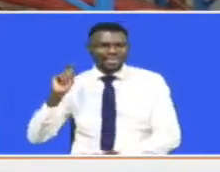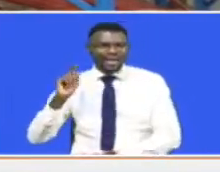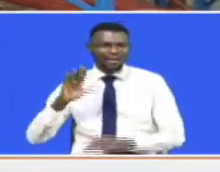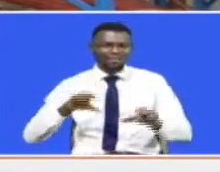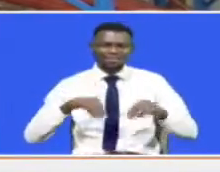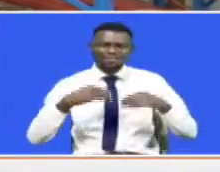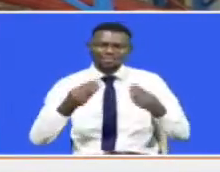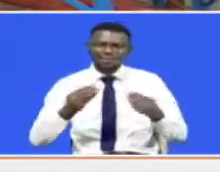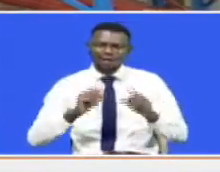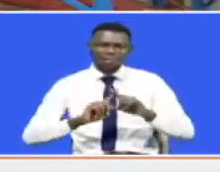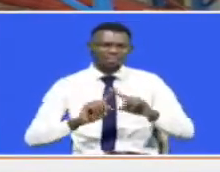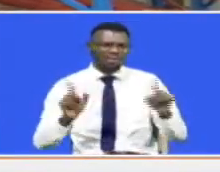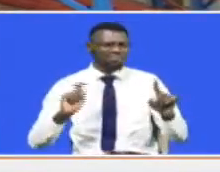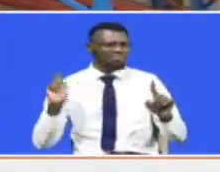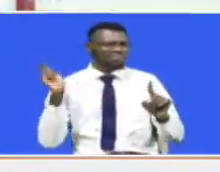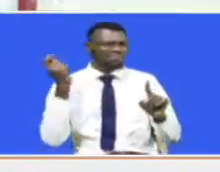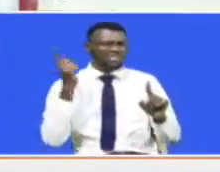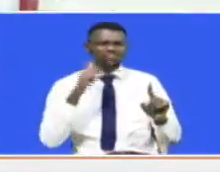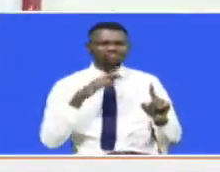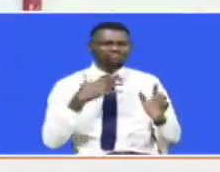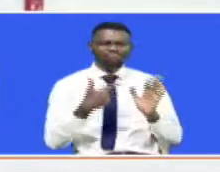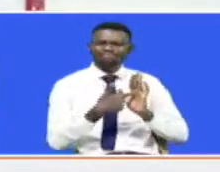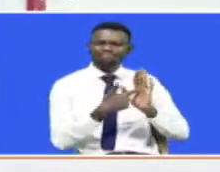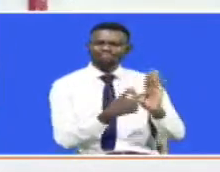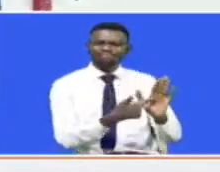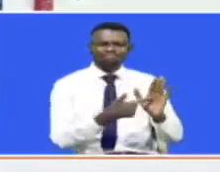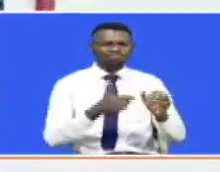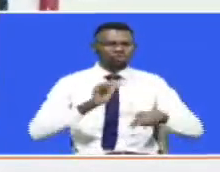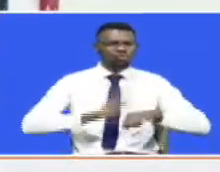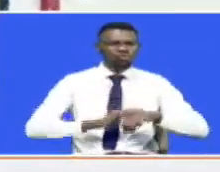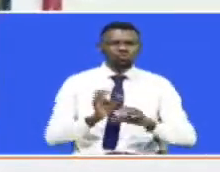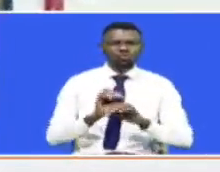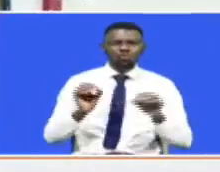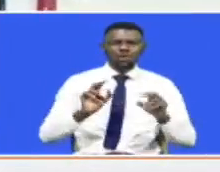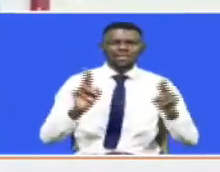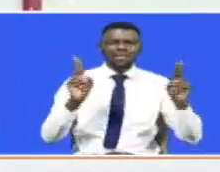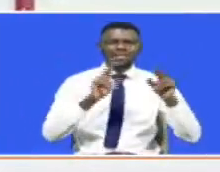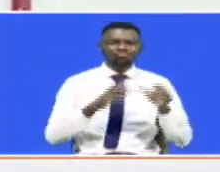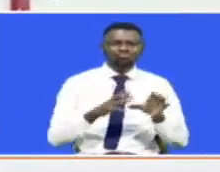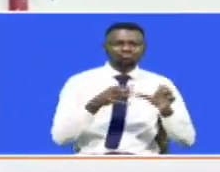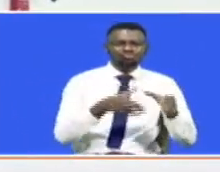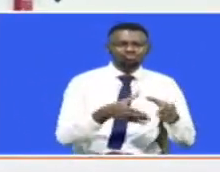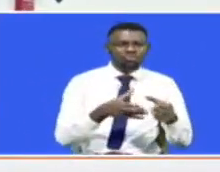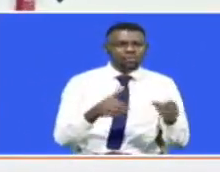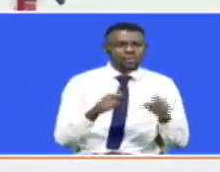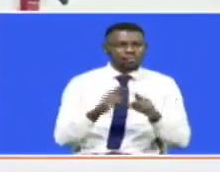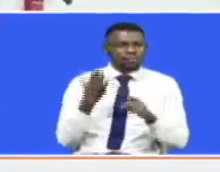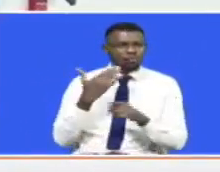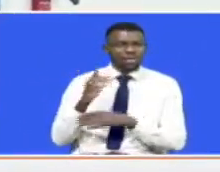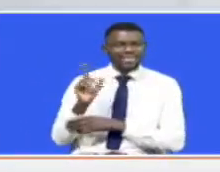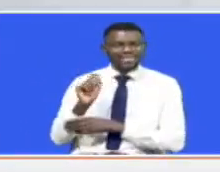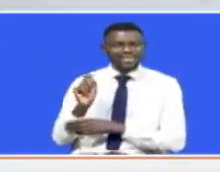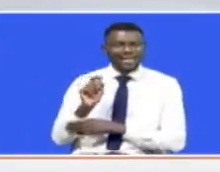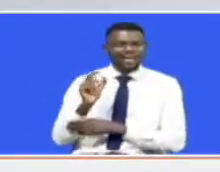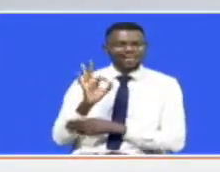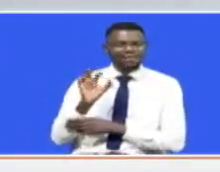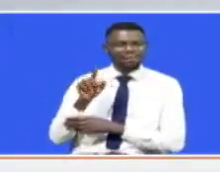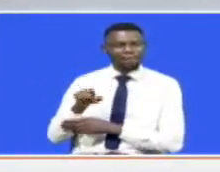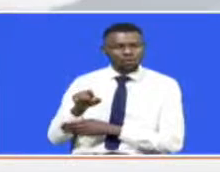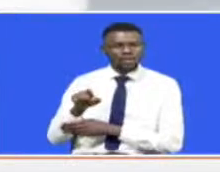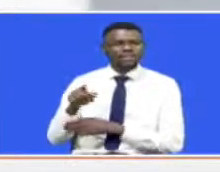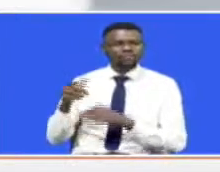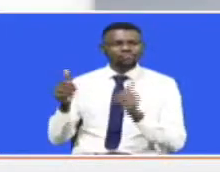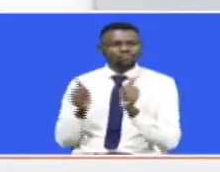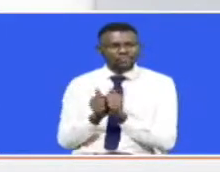again tainted Kenya's image among the international donor community. Had the tender for supply of 10.3 million mosquito nets